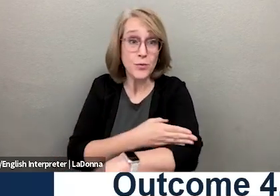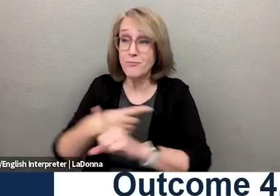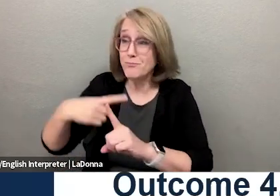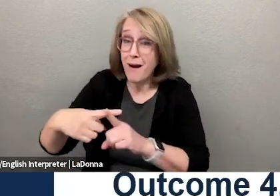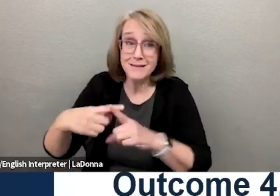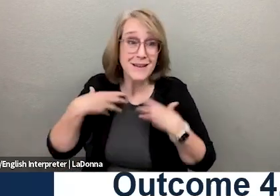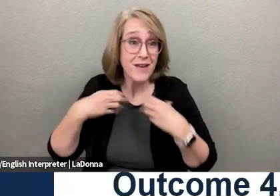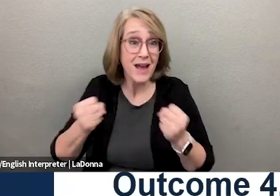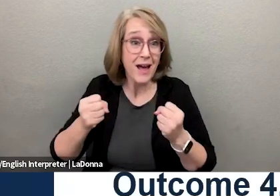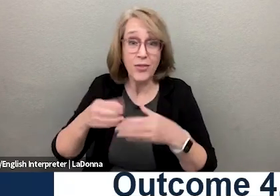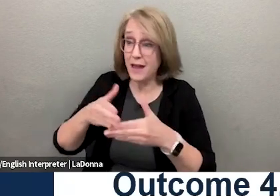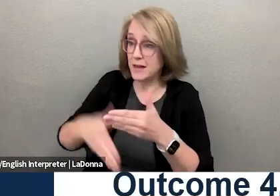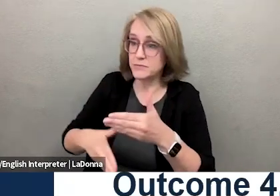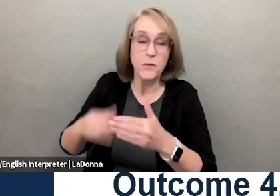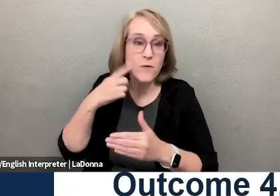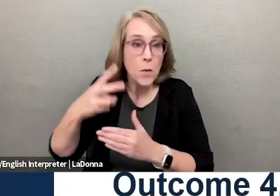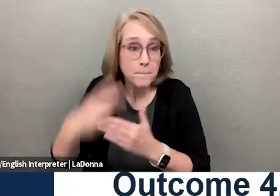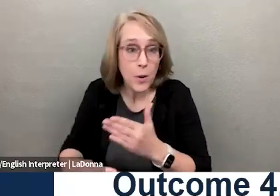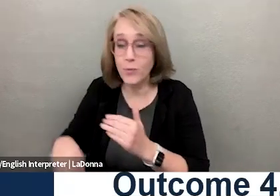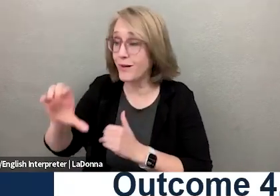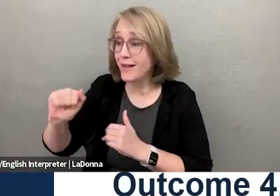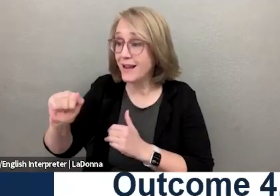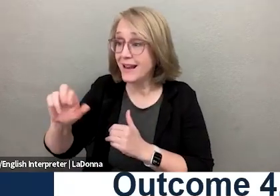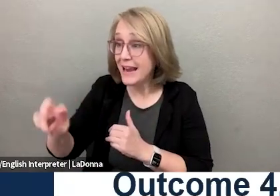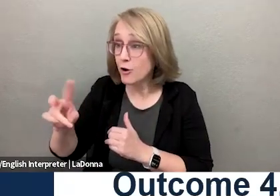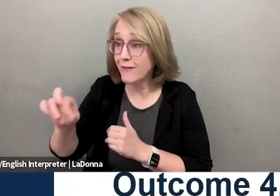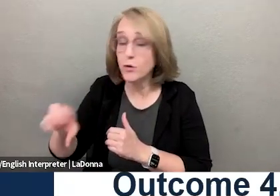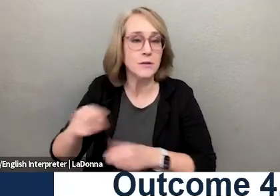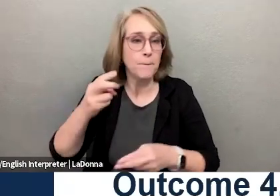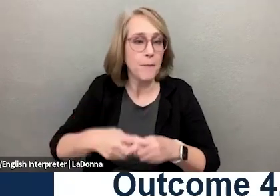outcomes are both for caregivers and for people who receive care.